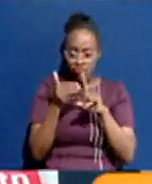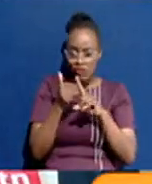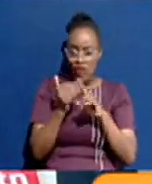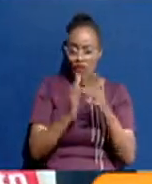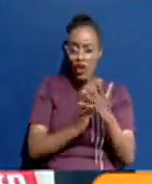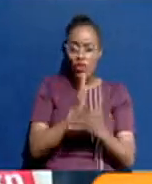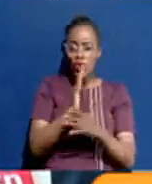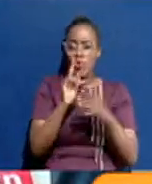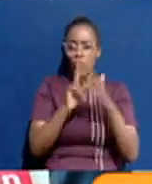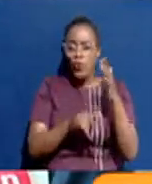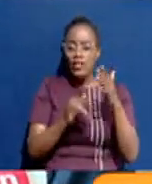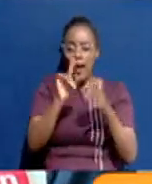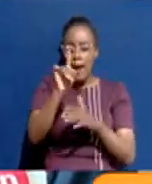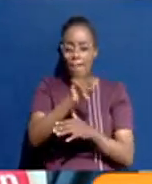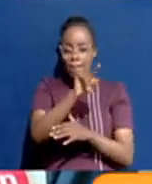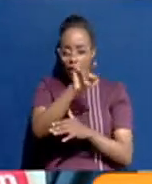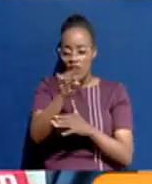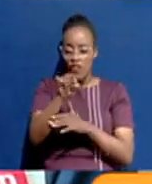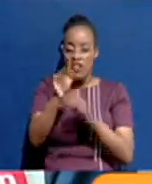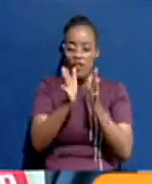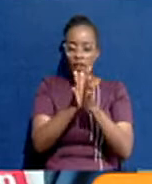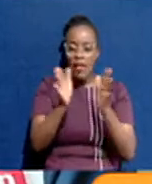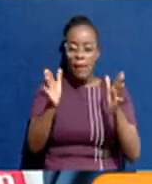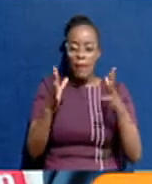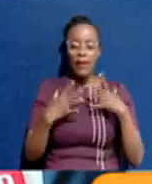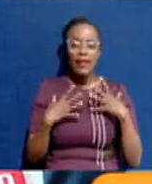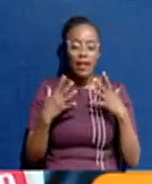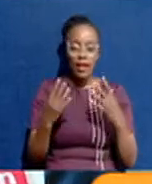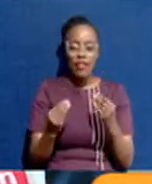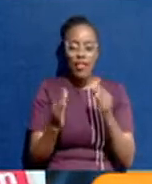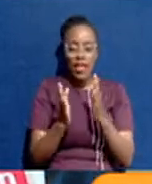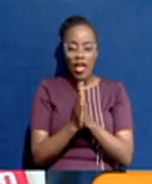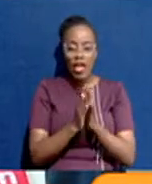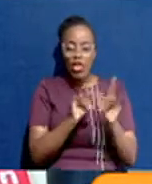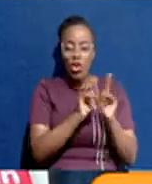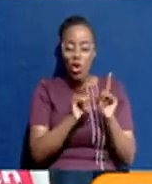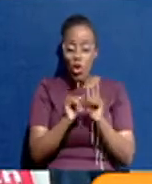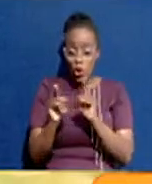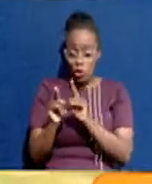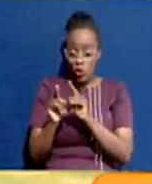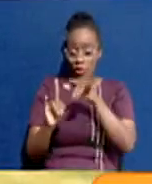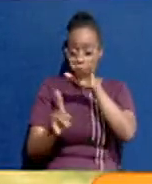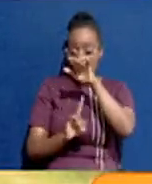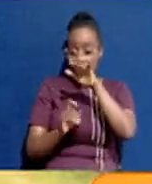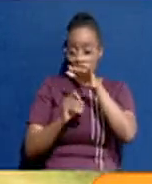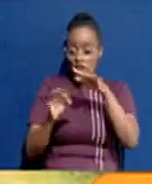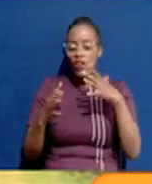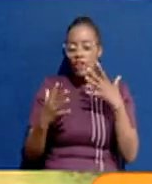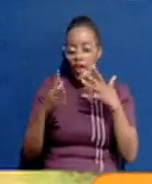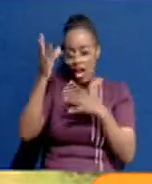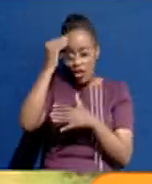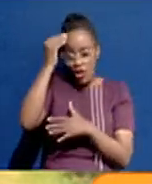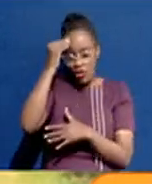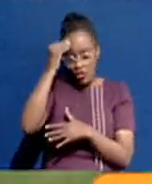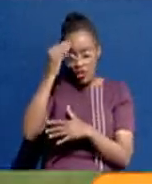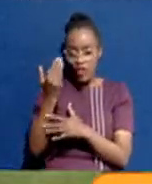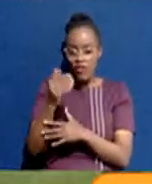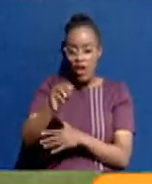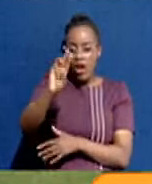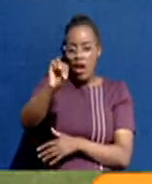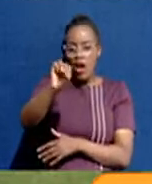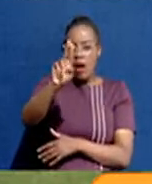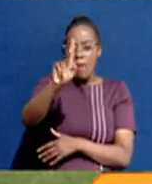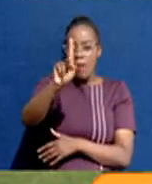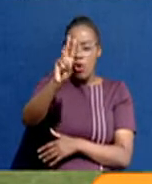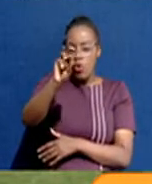by a mistake of the public health and a mistake of the Ministry of Education. According to Missouri, Mukumu Girls,